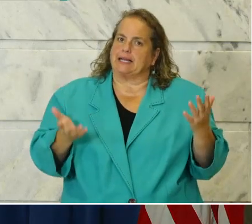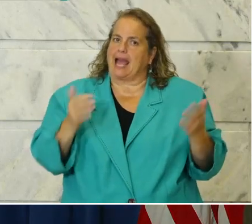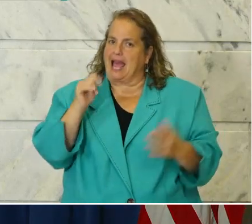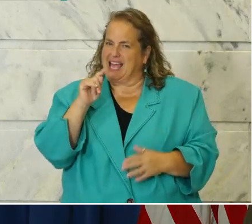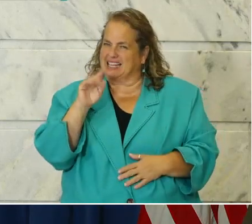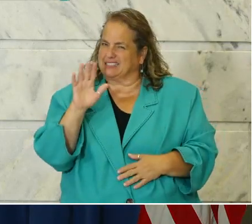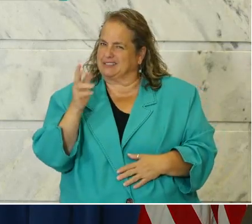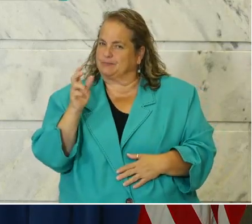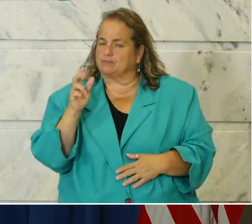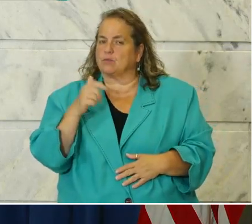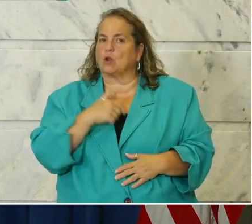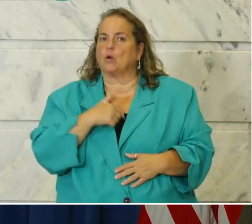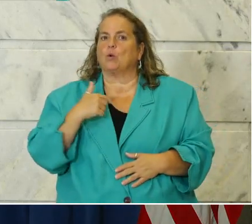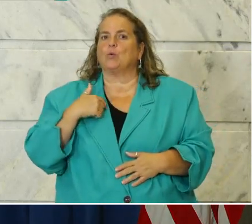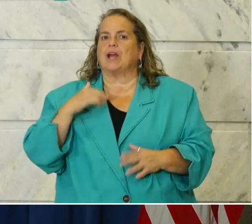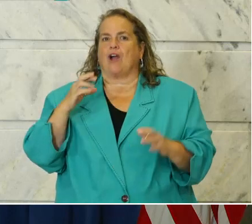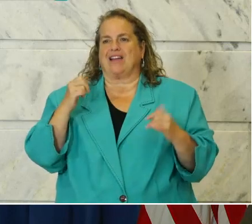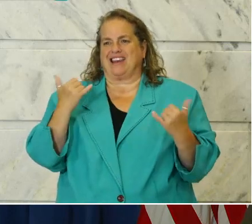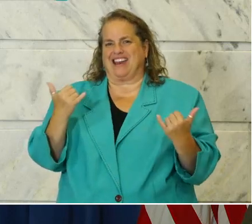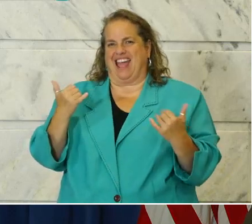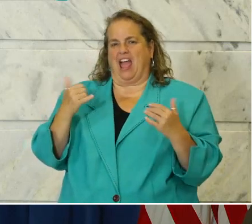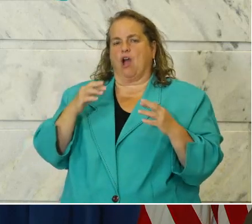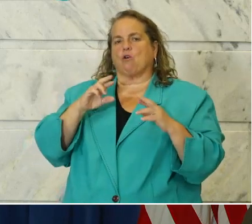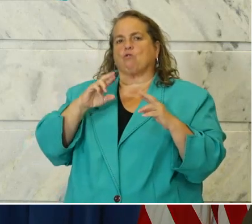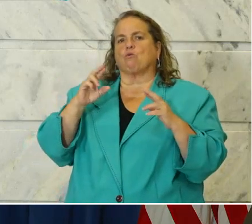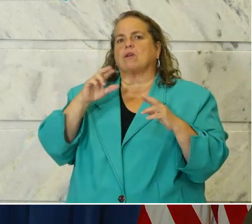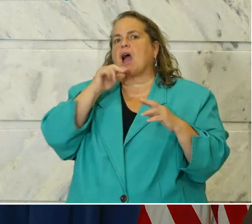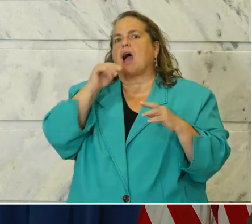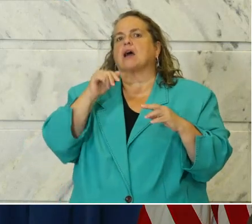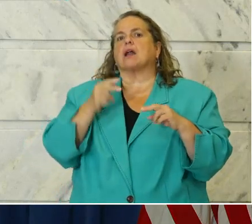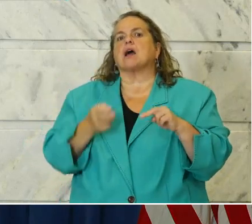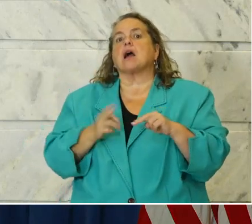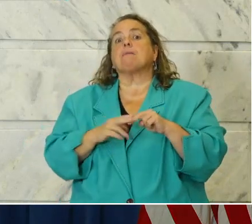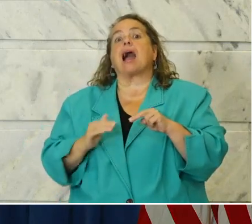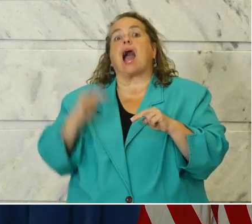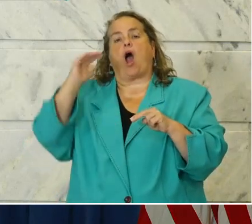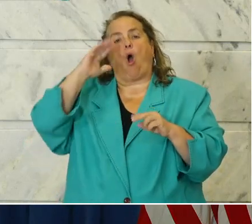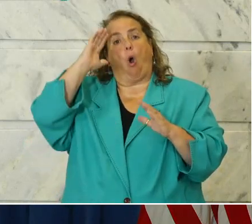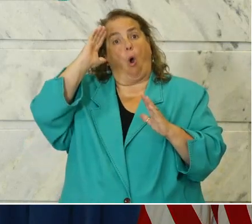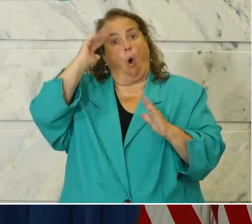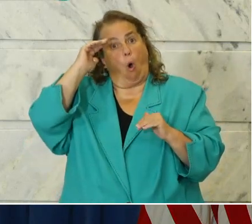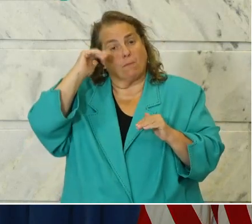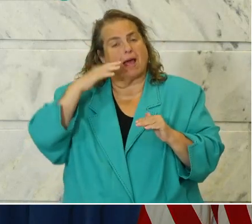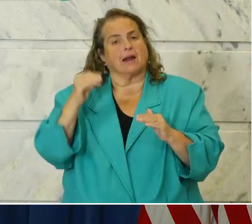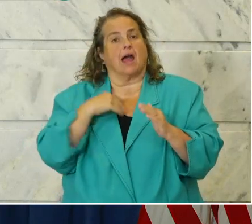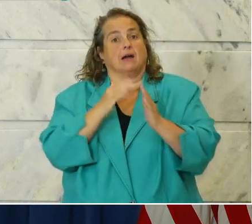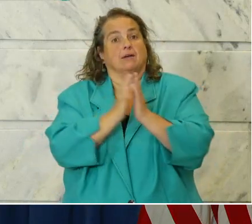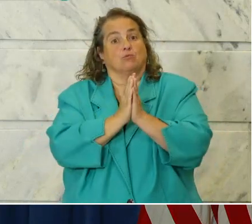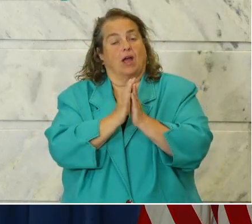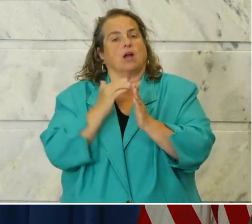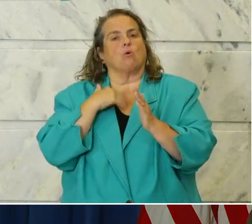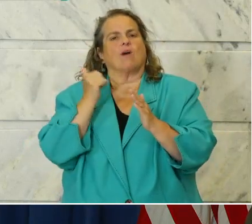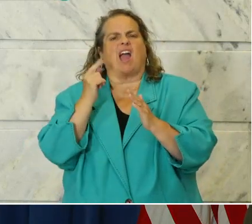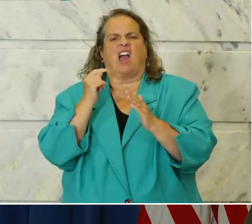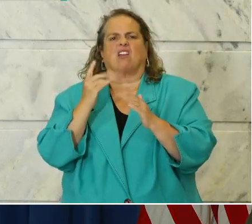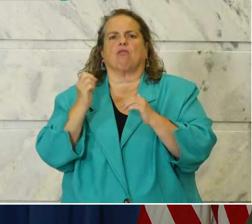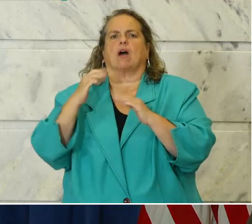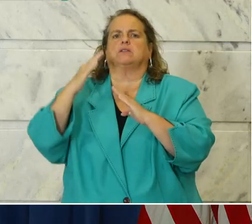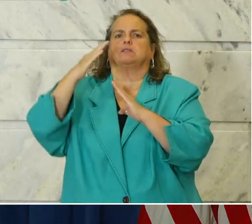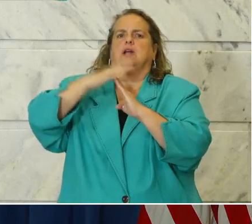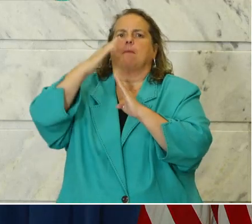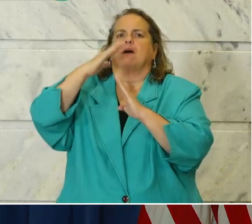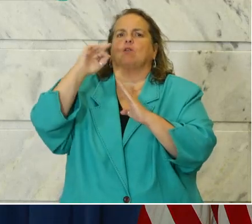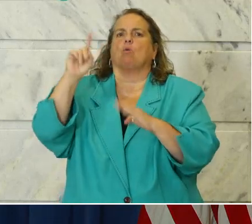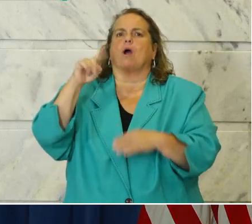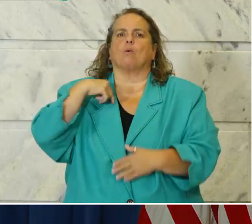is the apex of where we will be in this virus. In other words, if we are doing really well, we are still